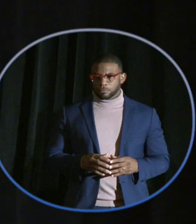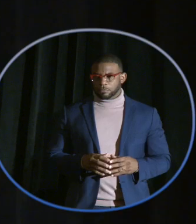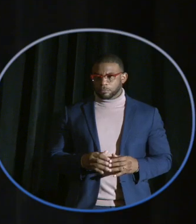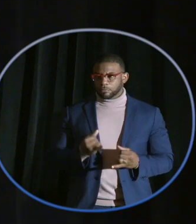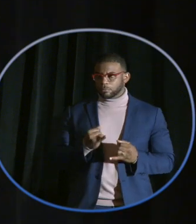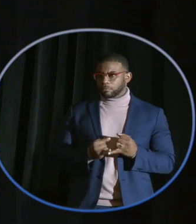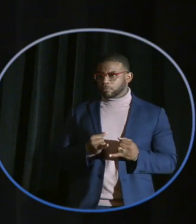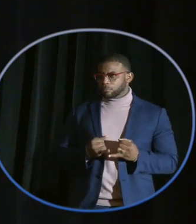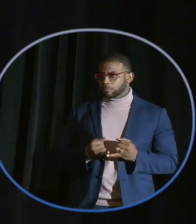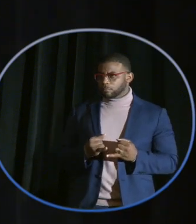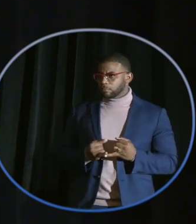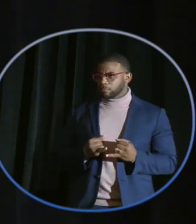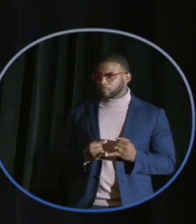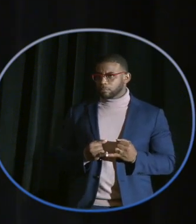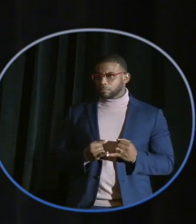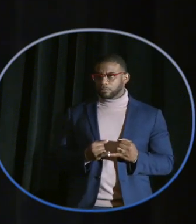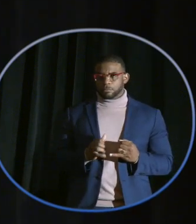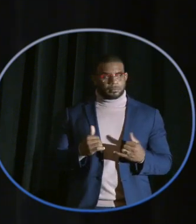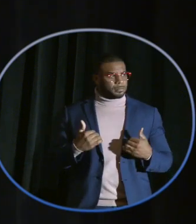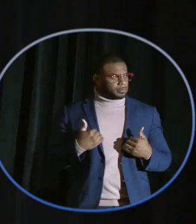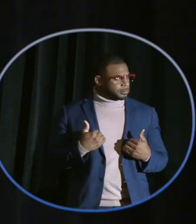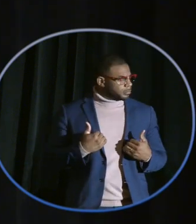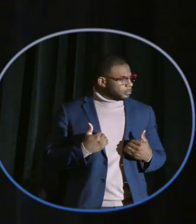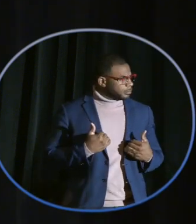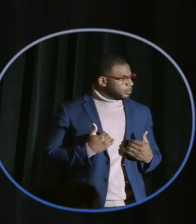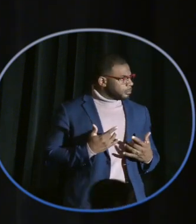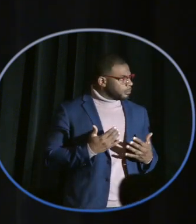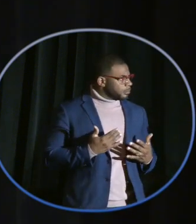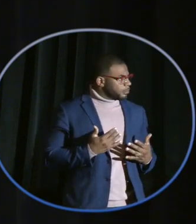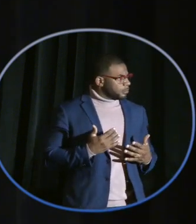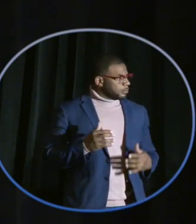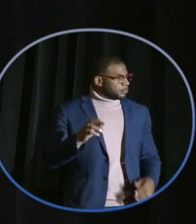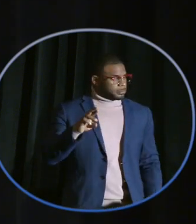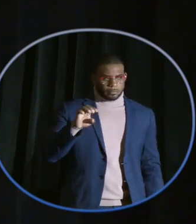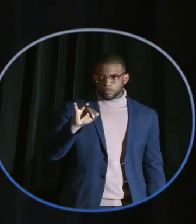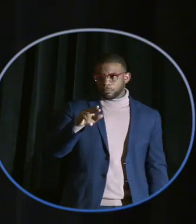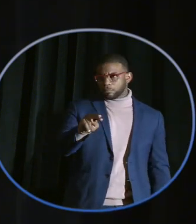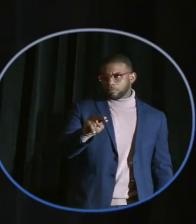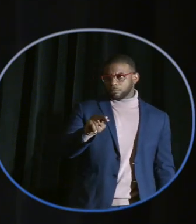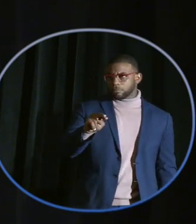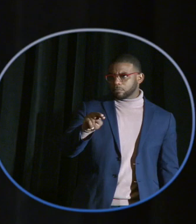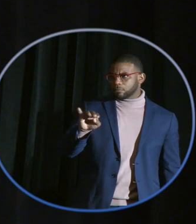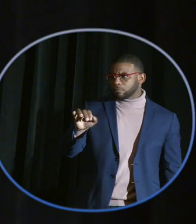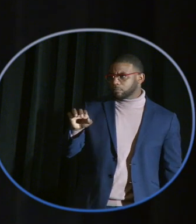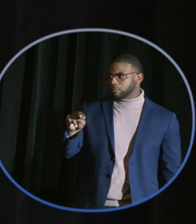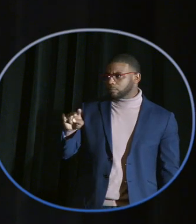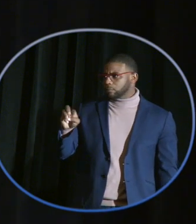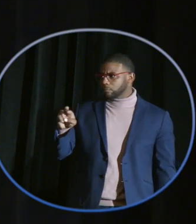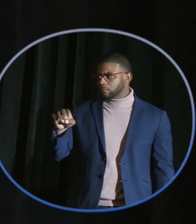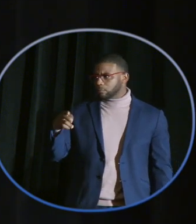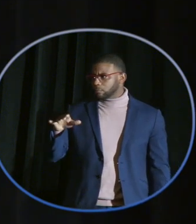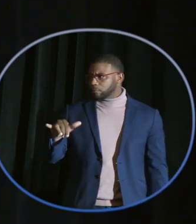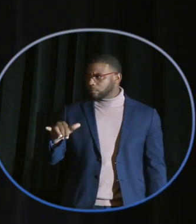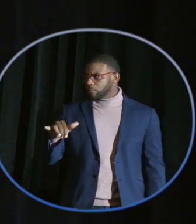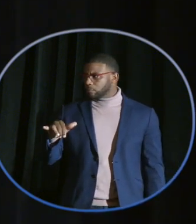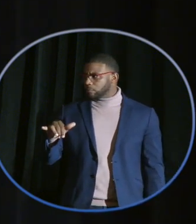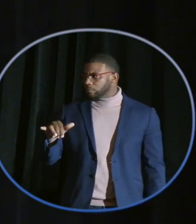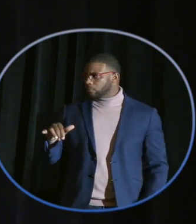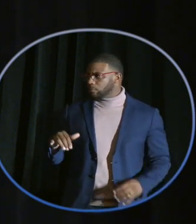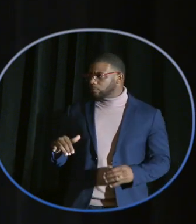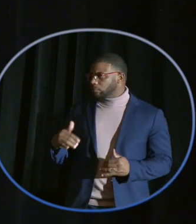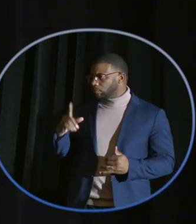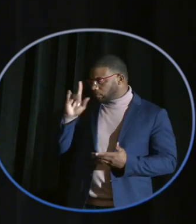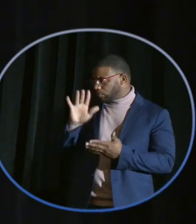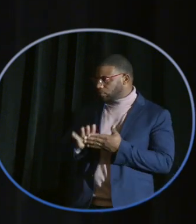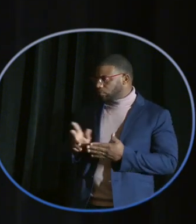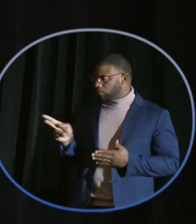And last but not least, we have Robin and Jason Murphy and the Murphy Enterprises Companies. I